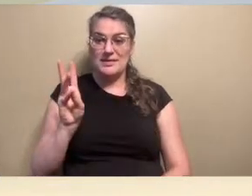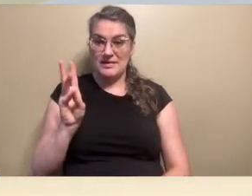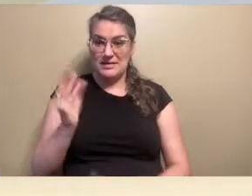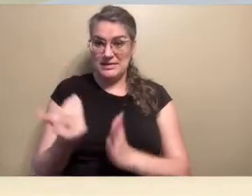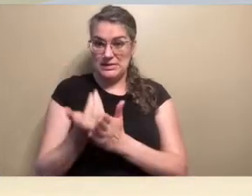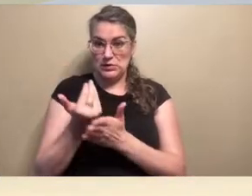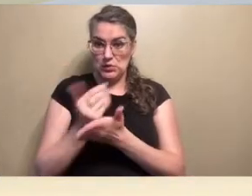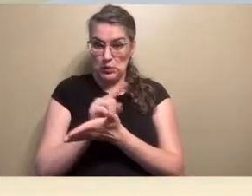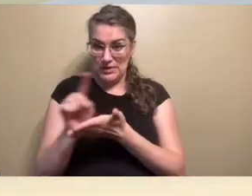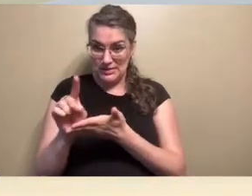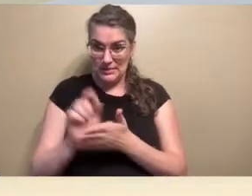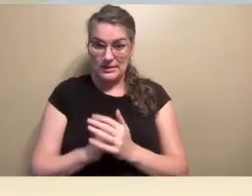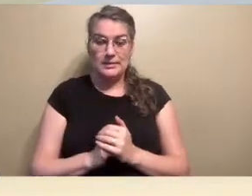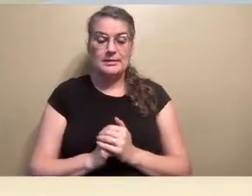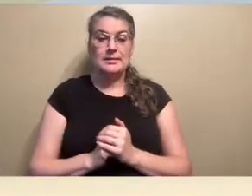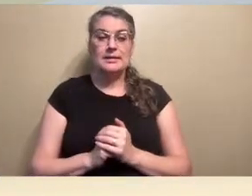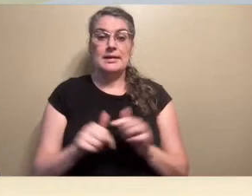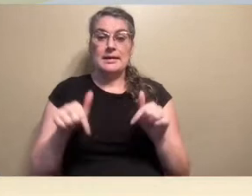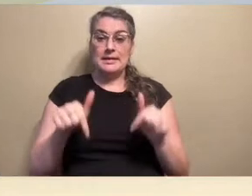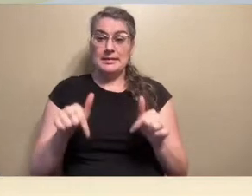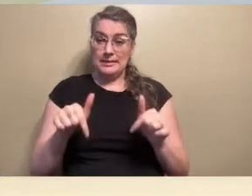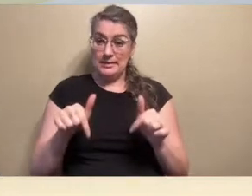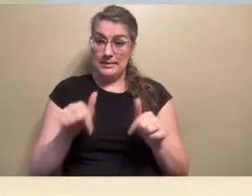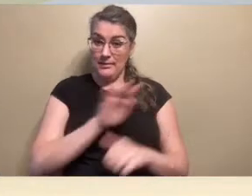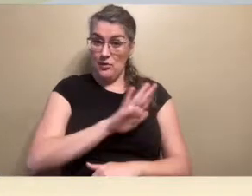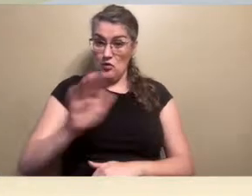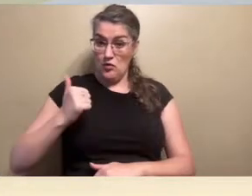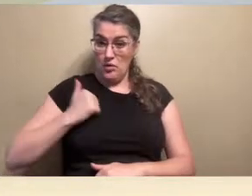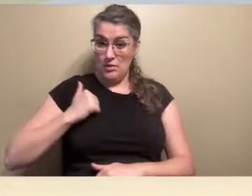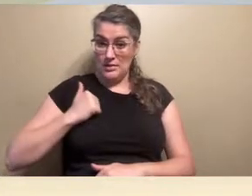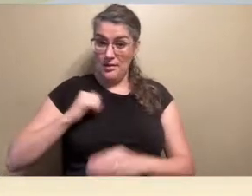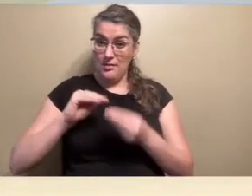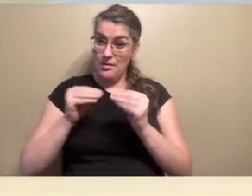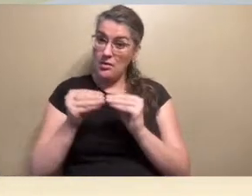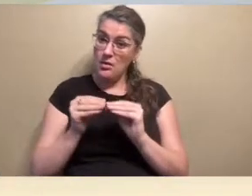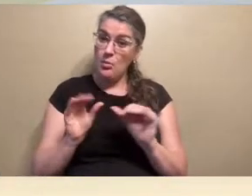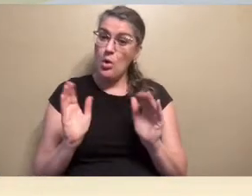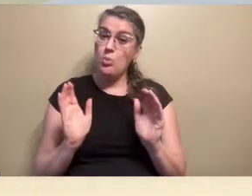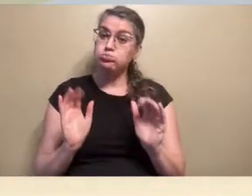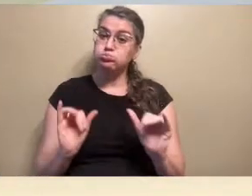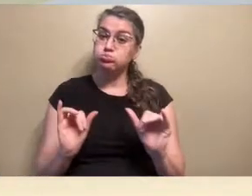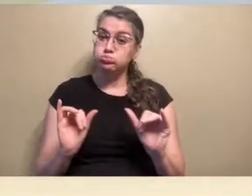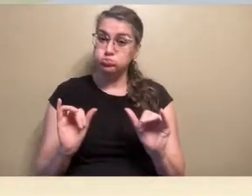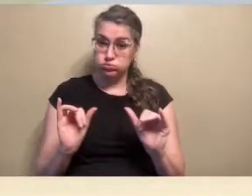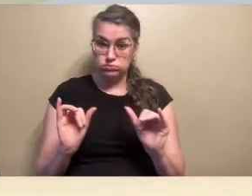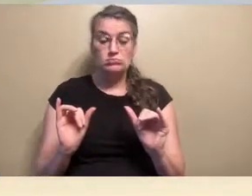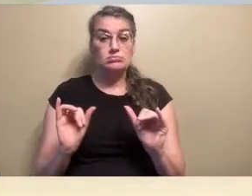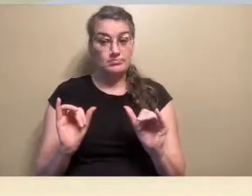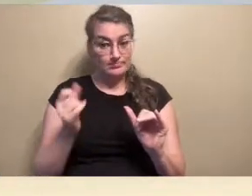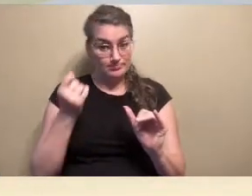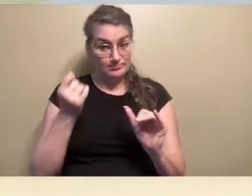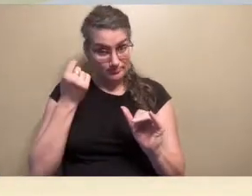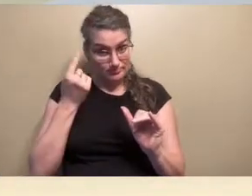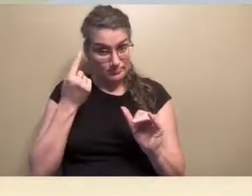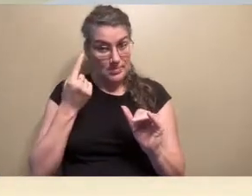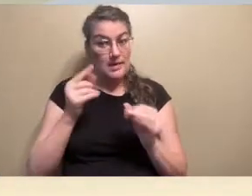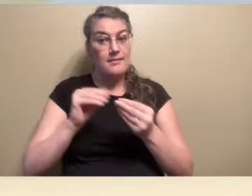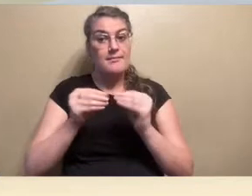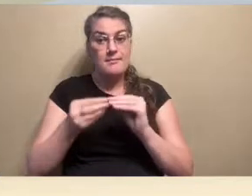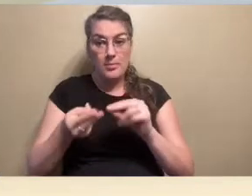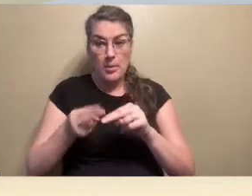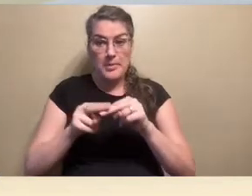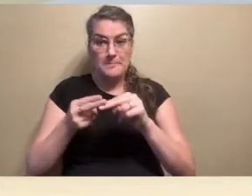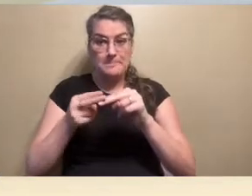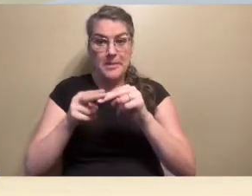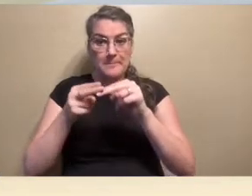incidence remains low in Canada, there are early indications that COVID-19 is on the upswing in Canada. New